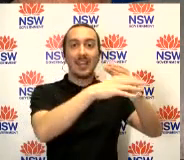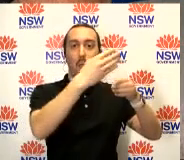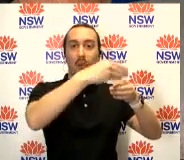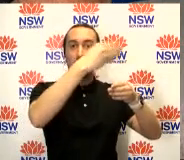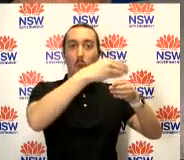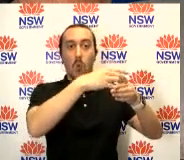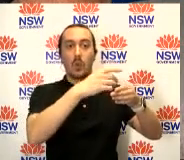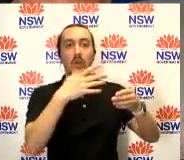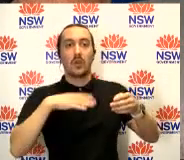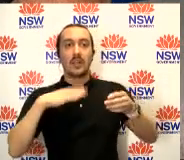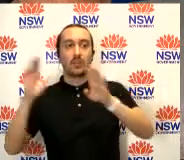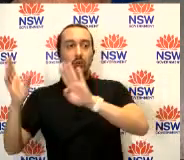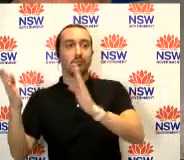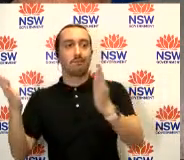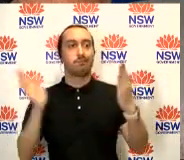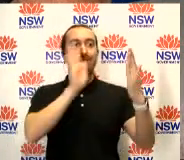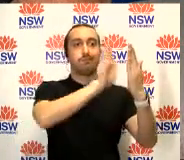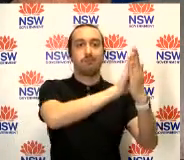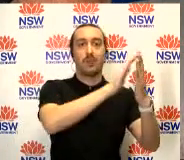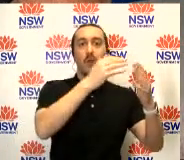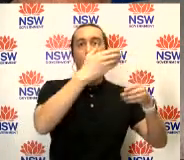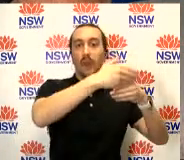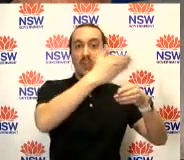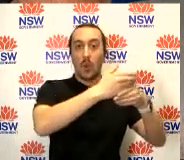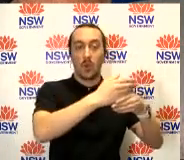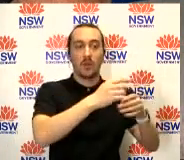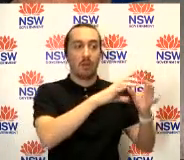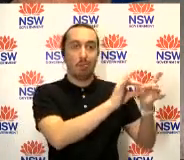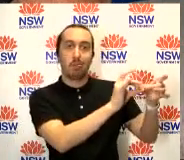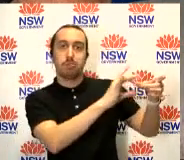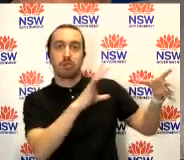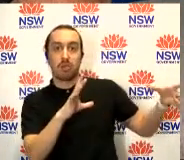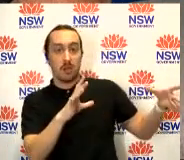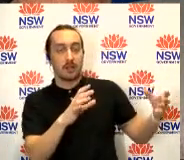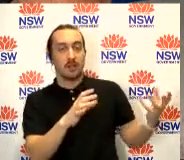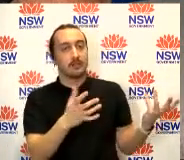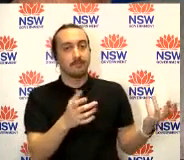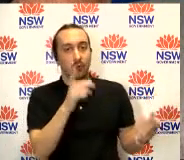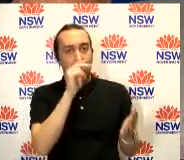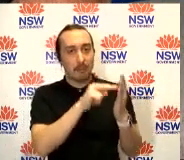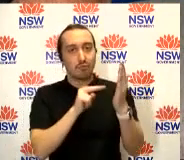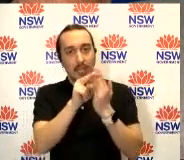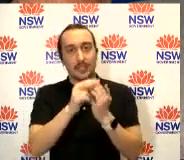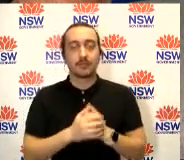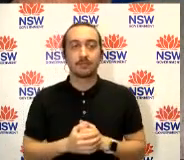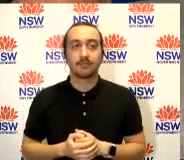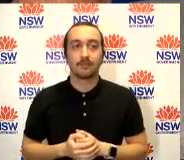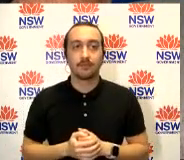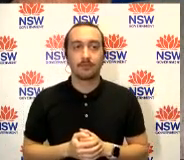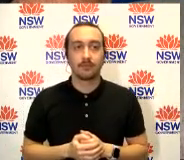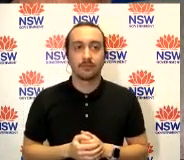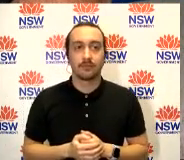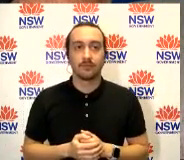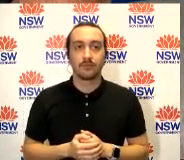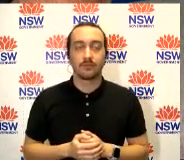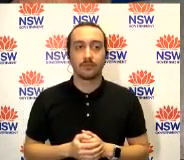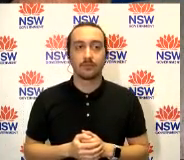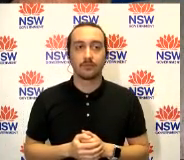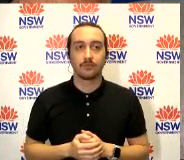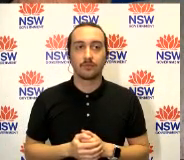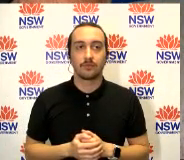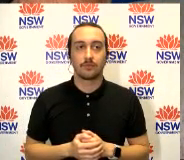into play now. We're seeing them start to get a pickup. So some anti-tamper devices that you can put on scaffold components. They